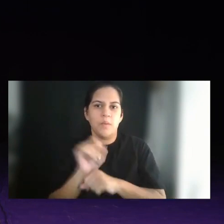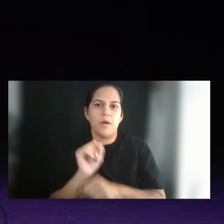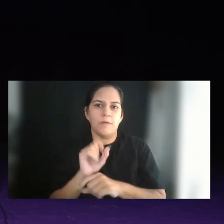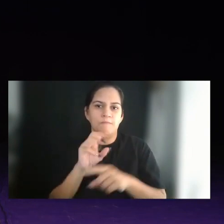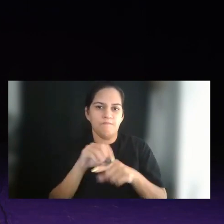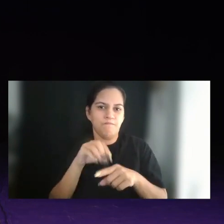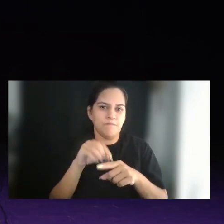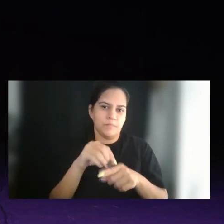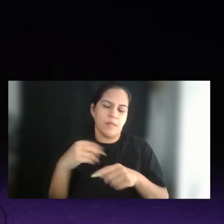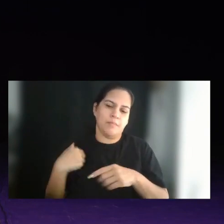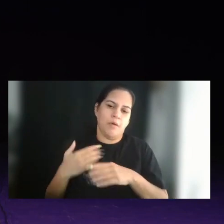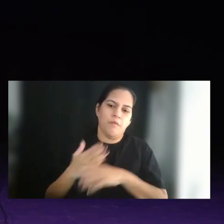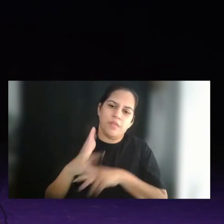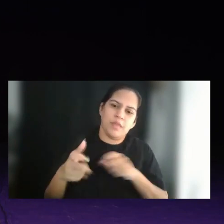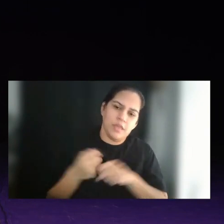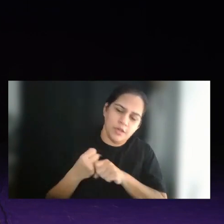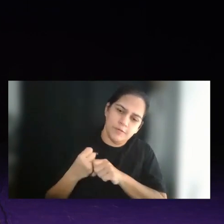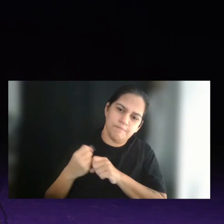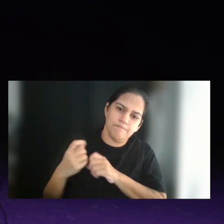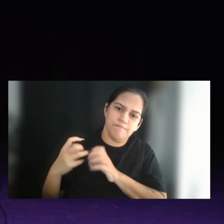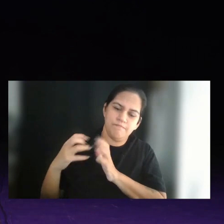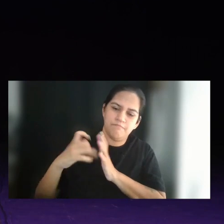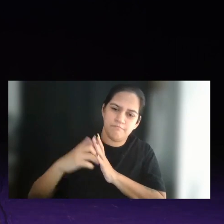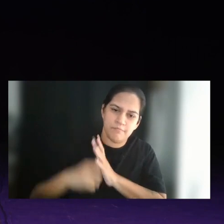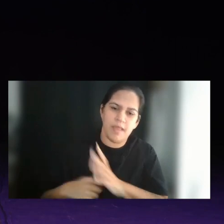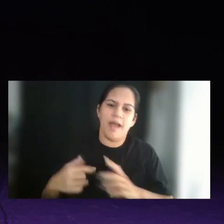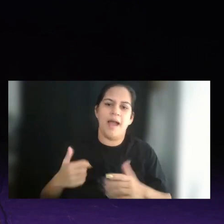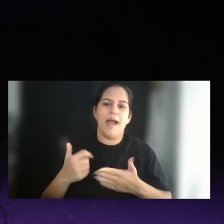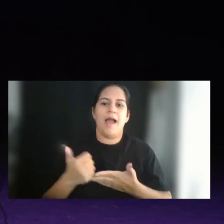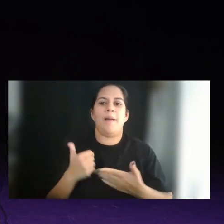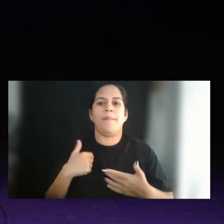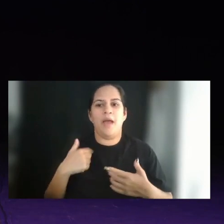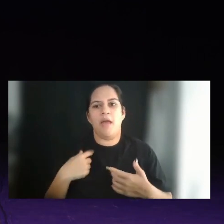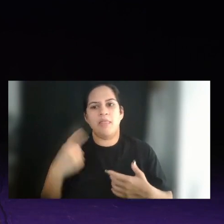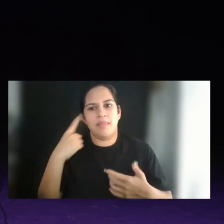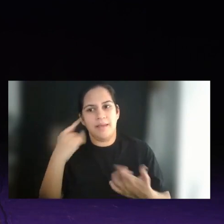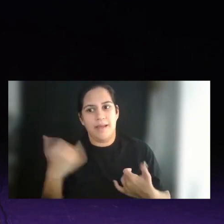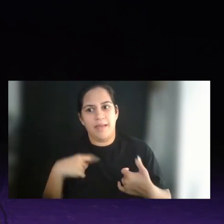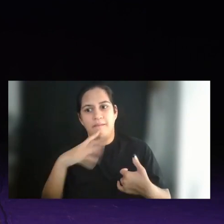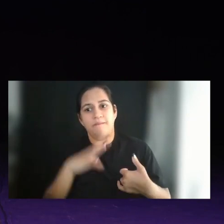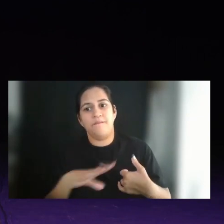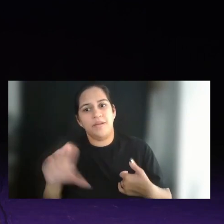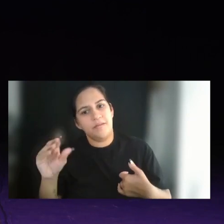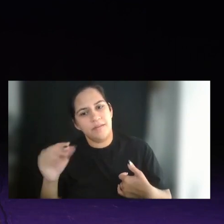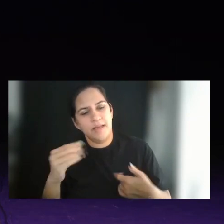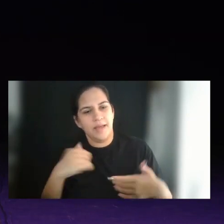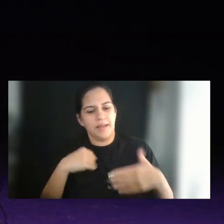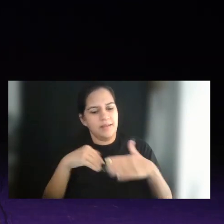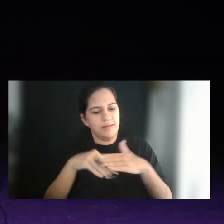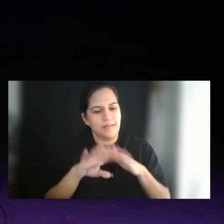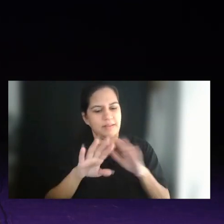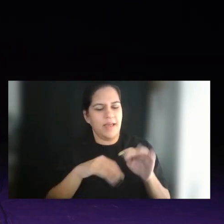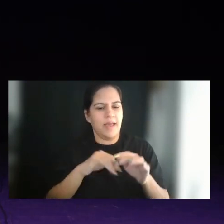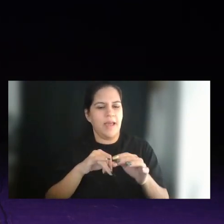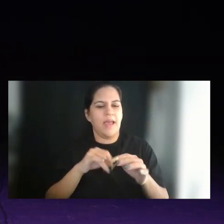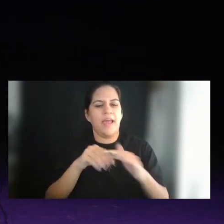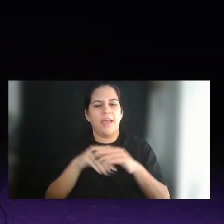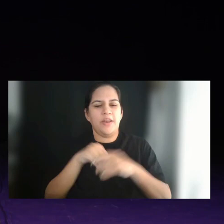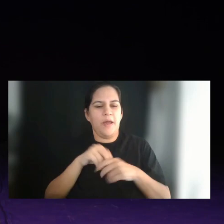And it's helped me, I think, now that I'm 50 and I'm going into the inner peace stage of life.